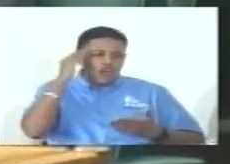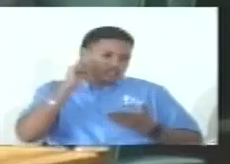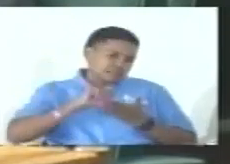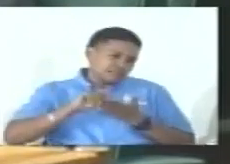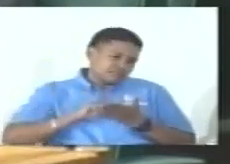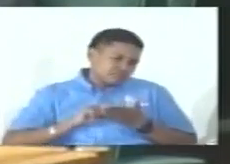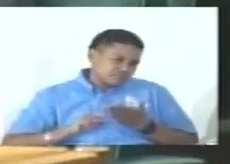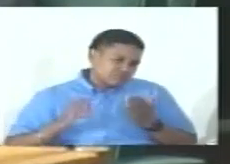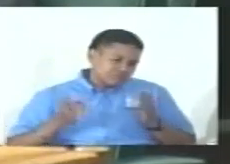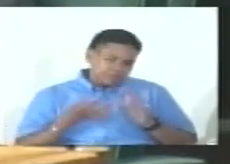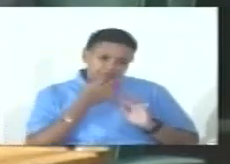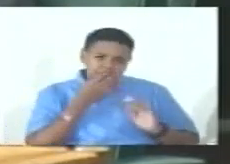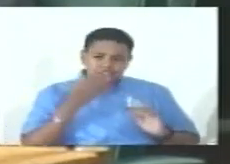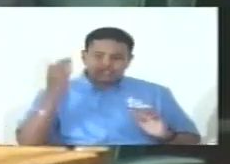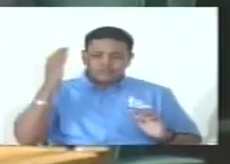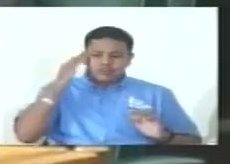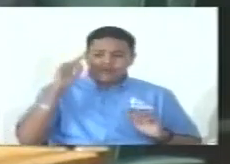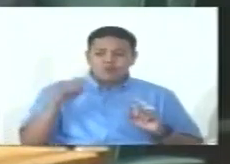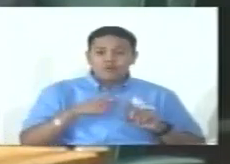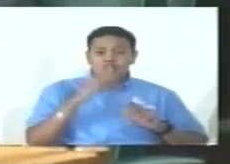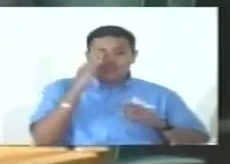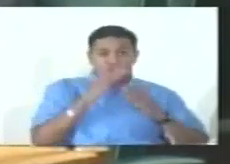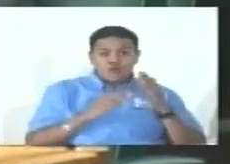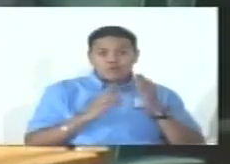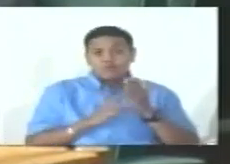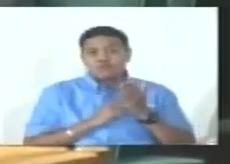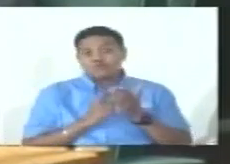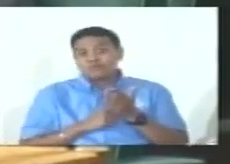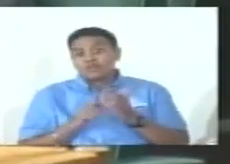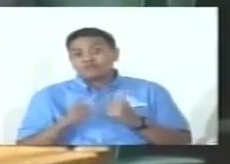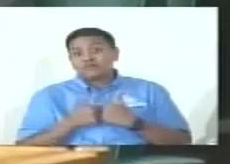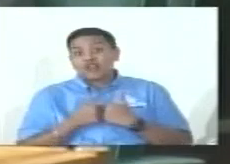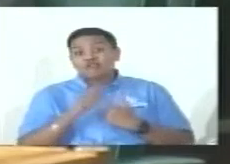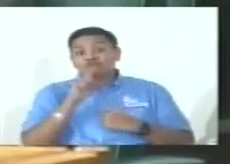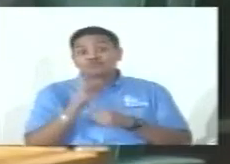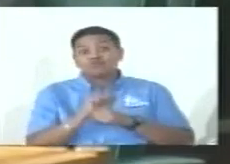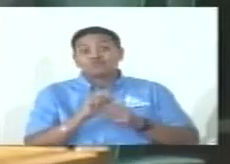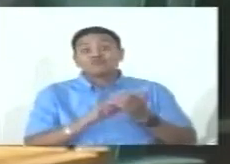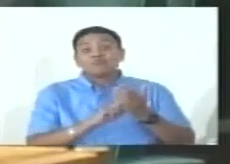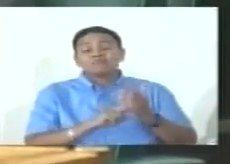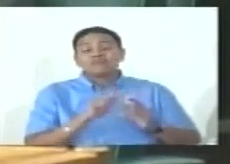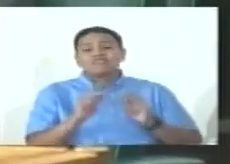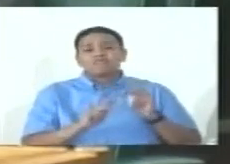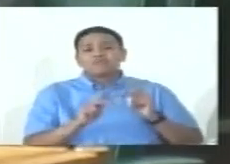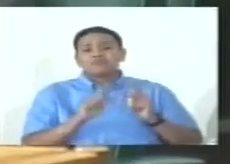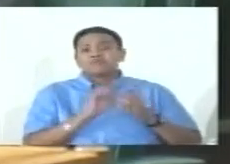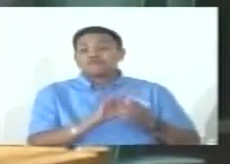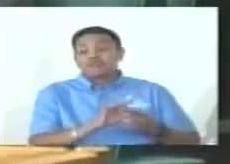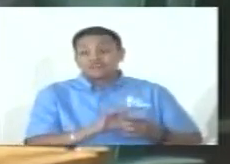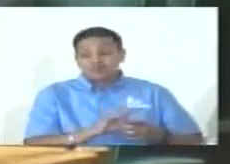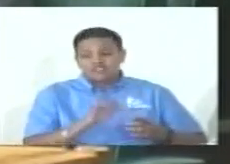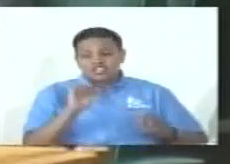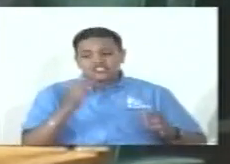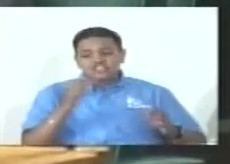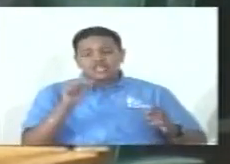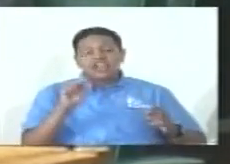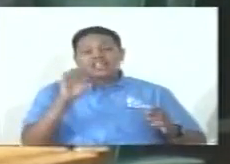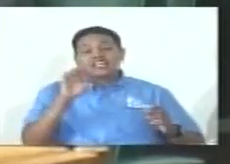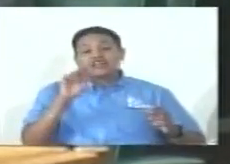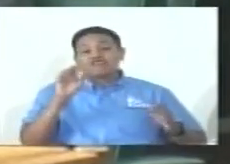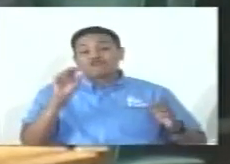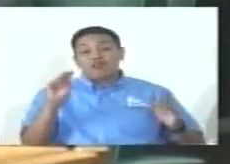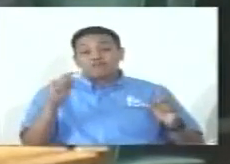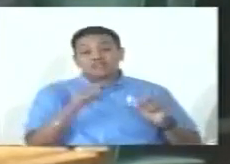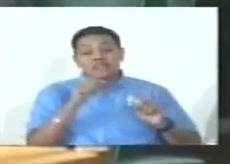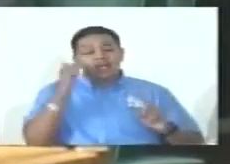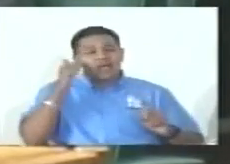acknowledge that when the noble and sometimes challenging art of being a true representative of the people is concerned, Shahine Robinson,